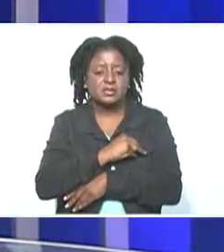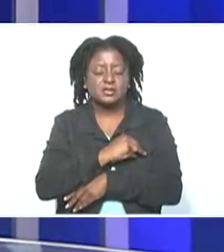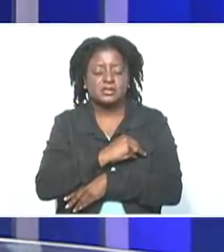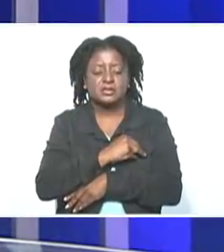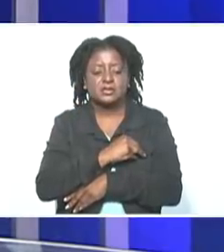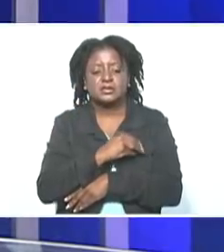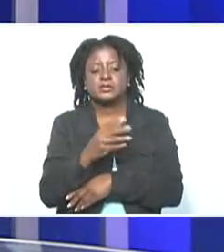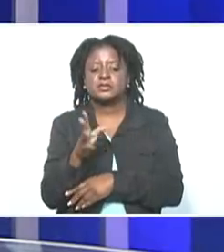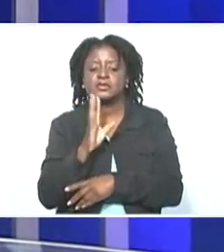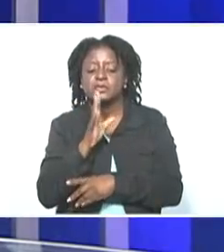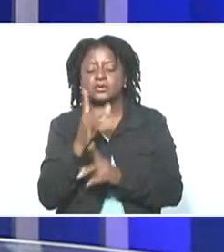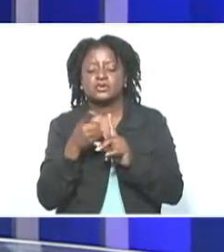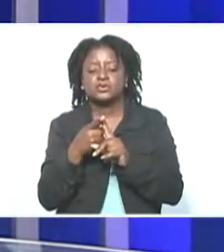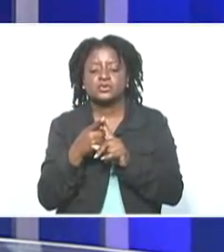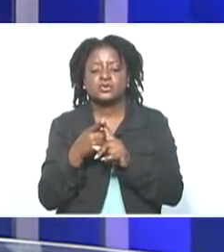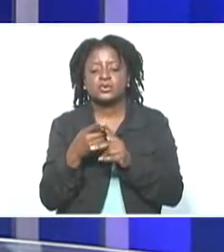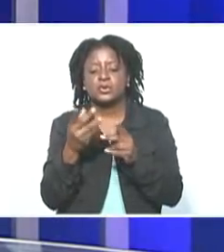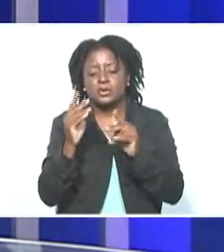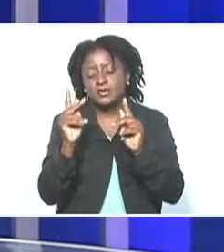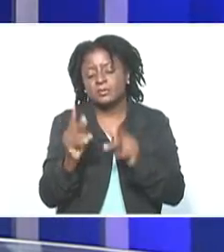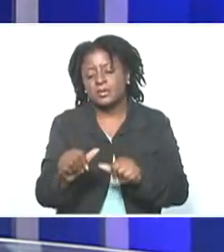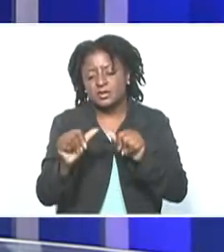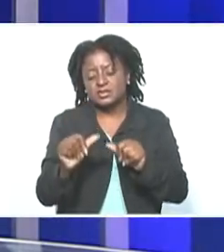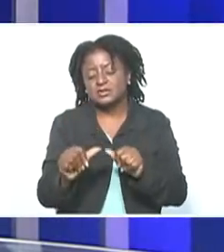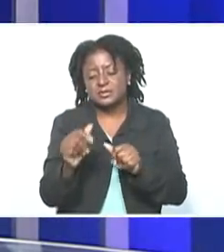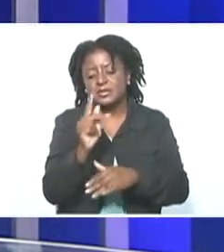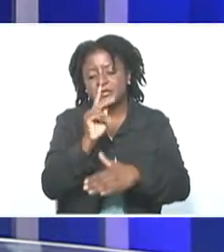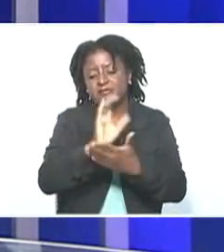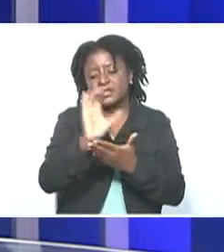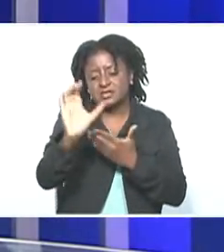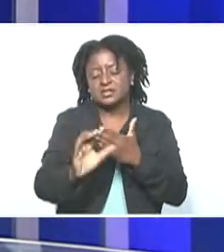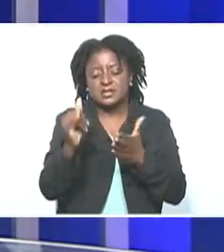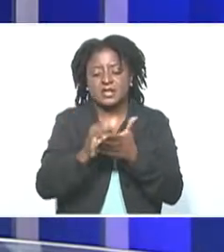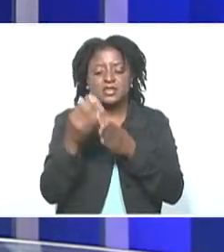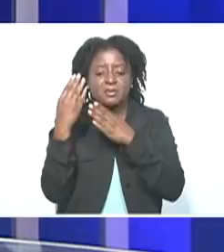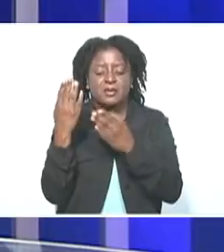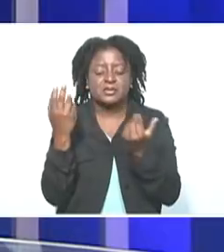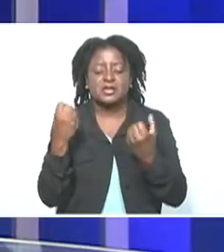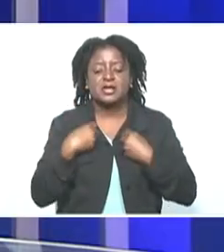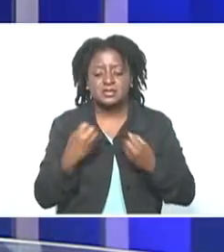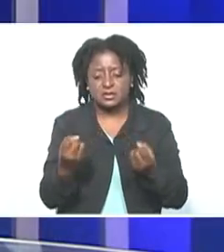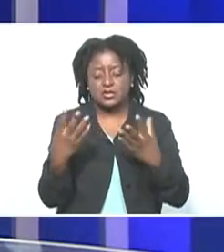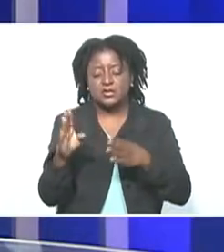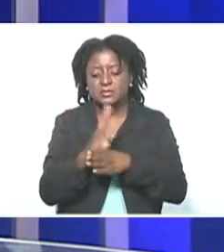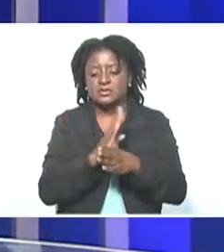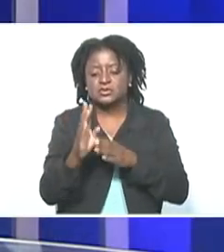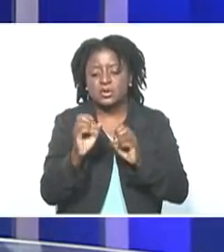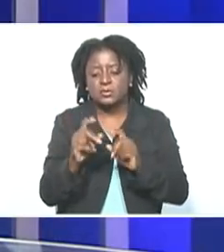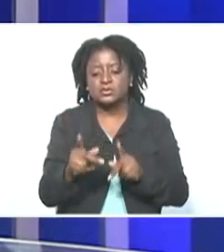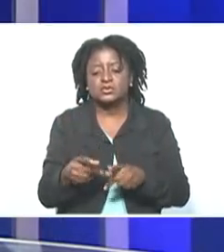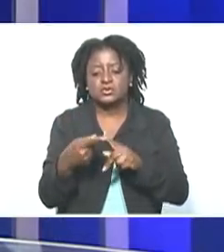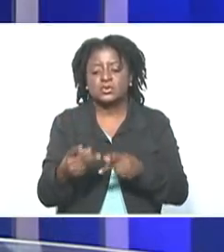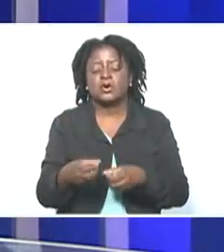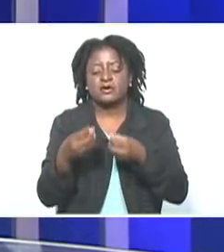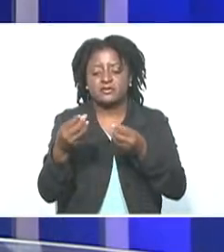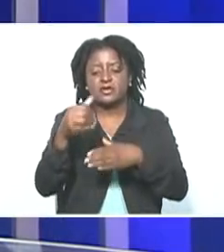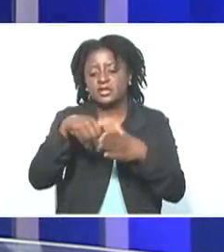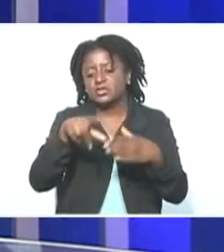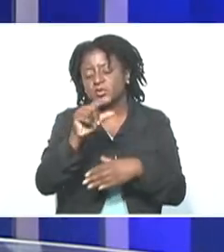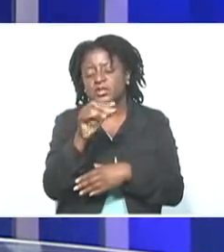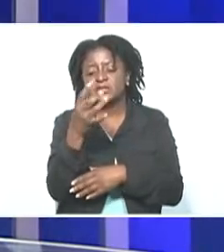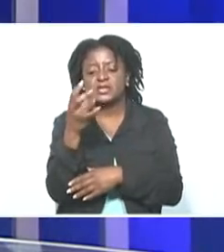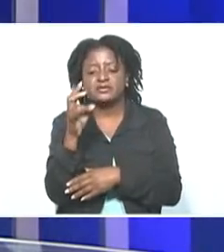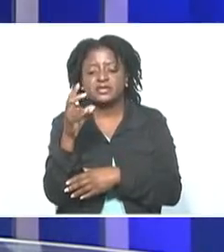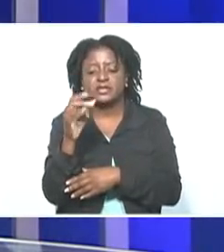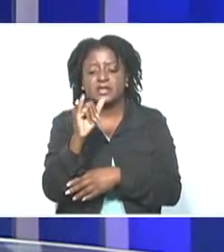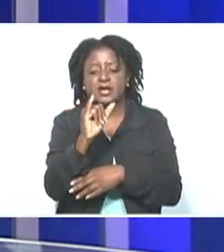investors that the Bahamas has a myriad of business opportunities to offer. He added that in 2017, the Inter-American Development